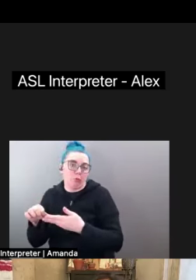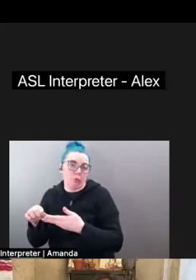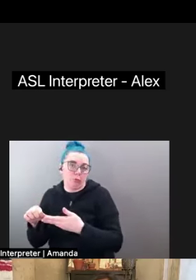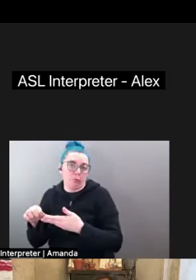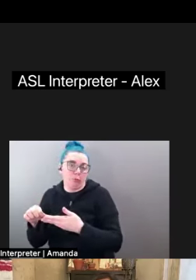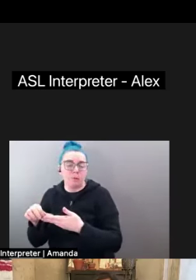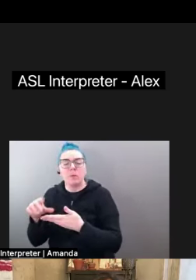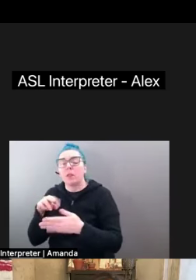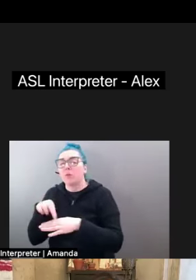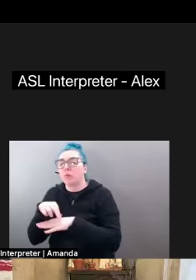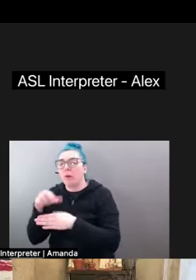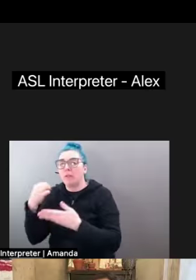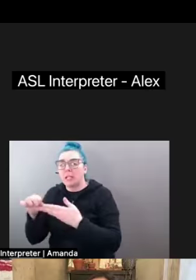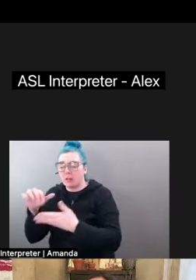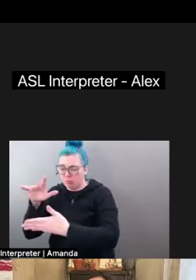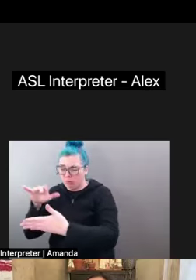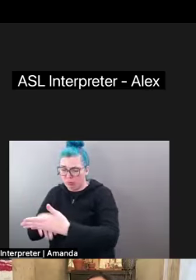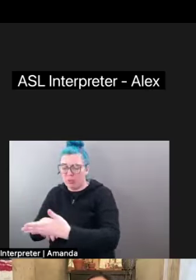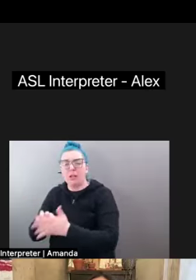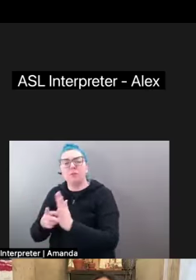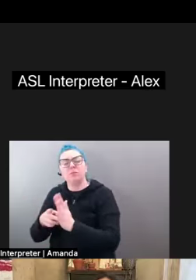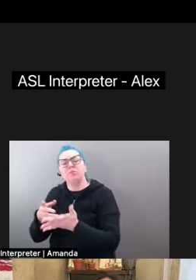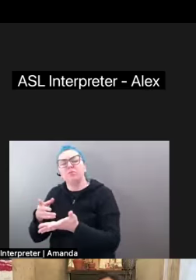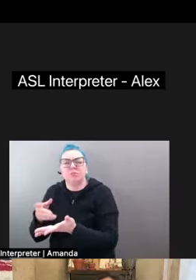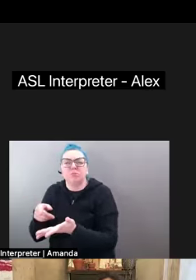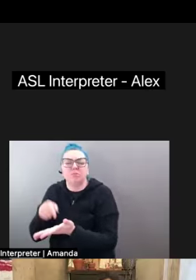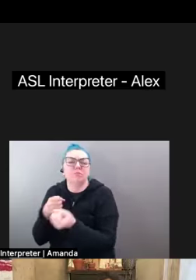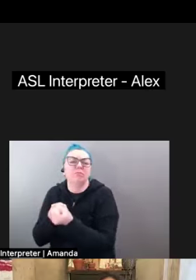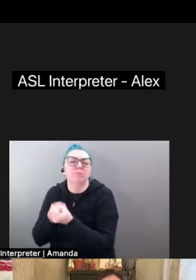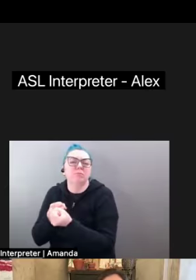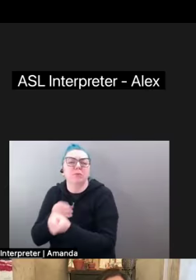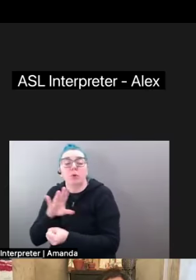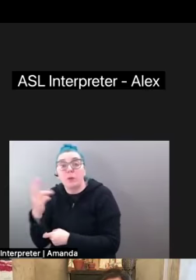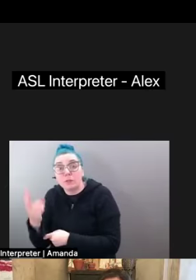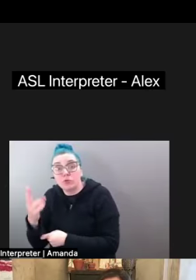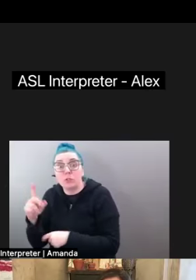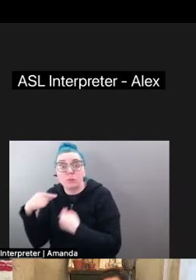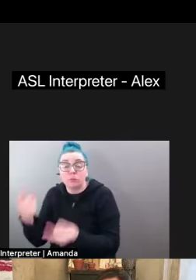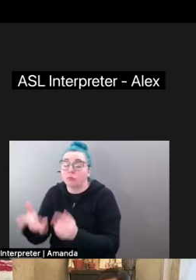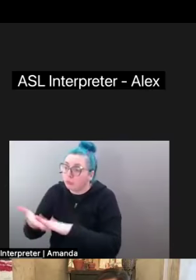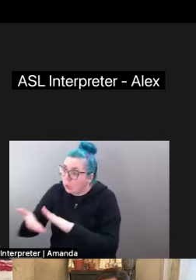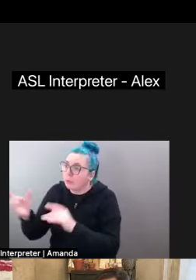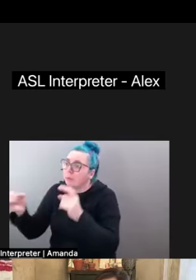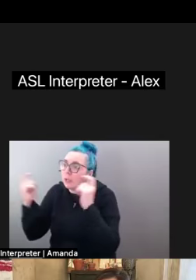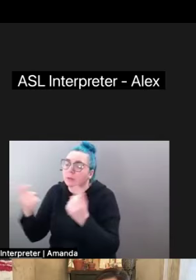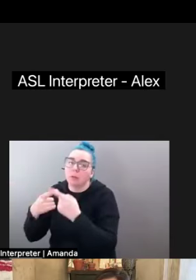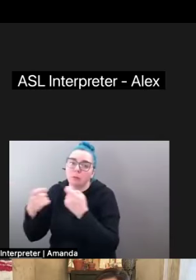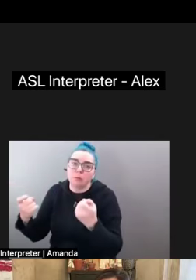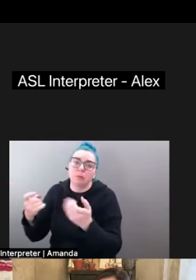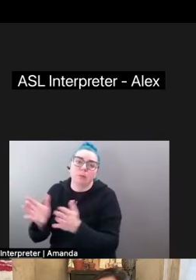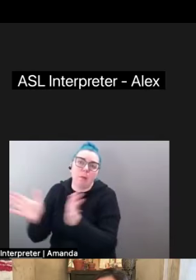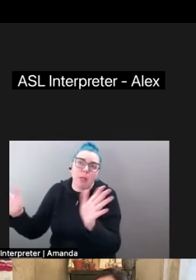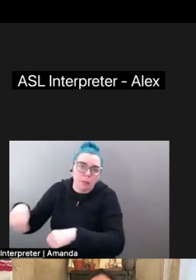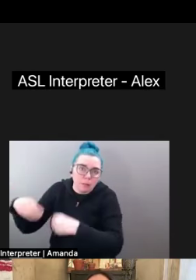as proposed in the application. So this could include speaking to your history of public programming, project delivery, or budget management.